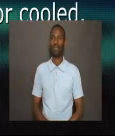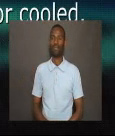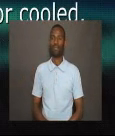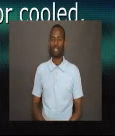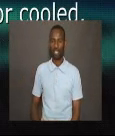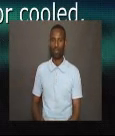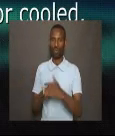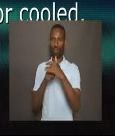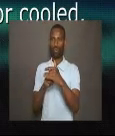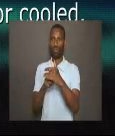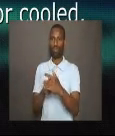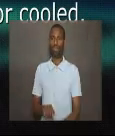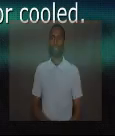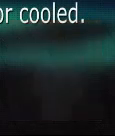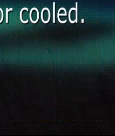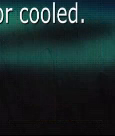Begin.